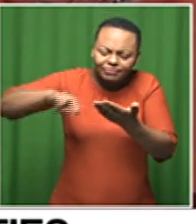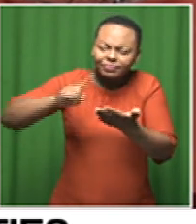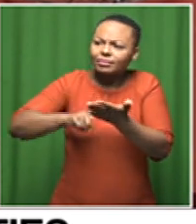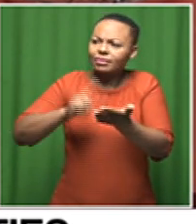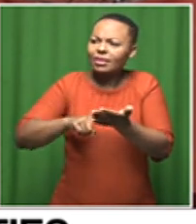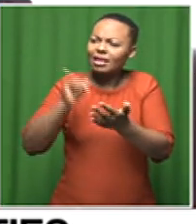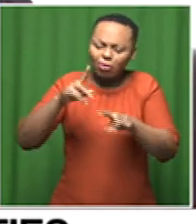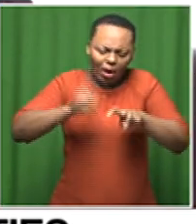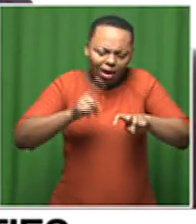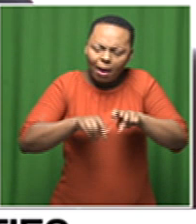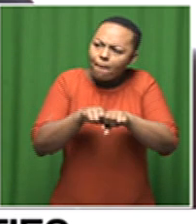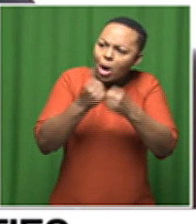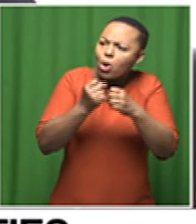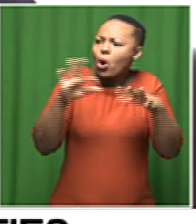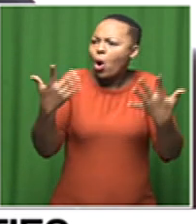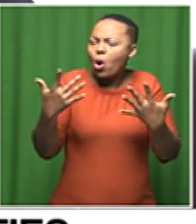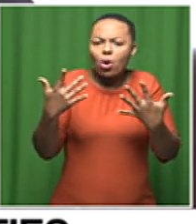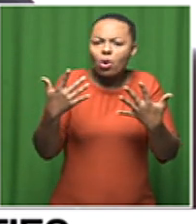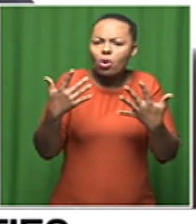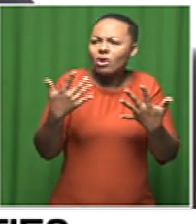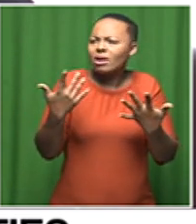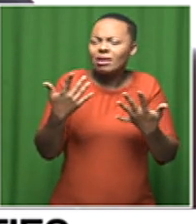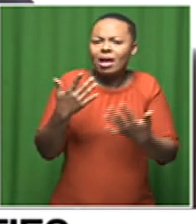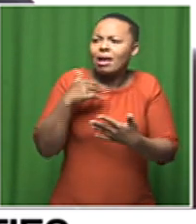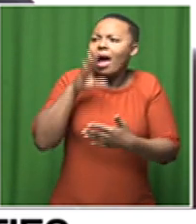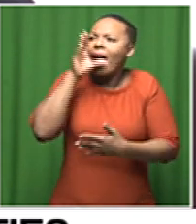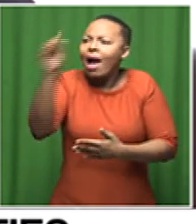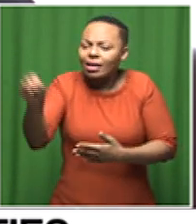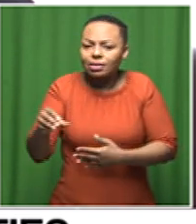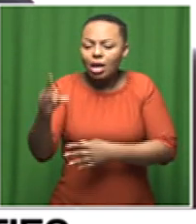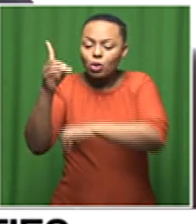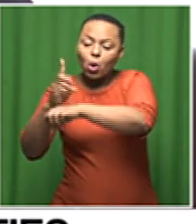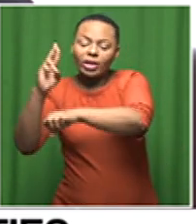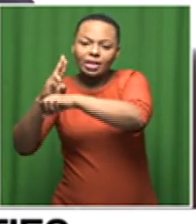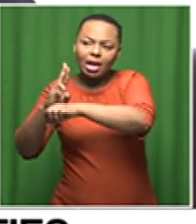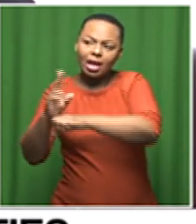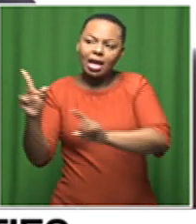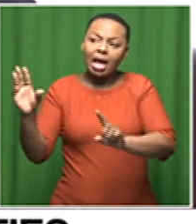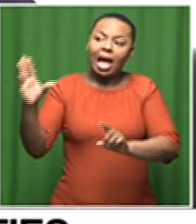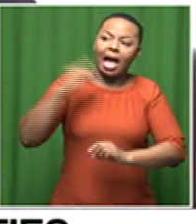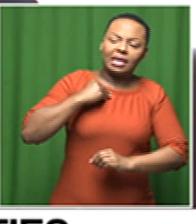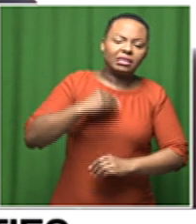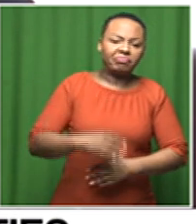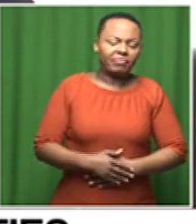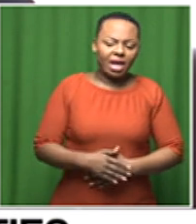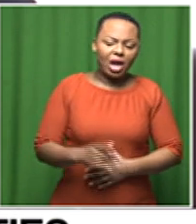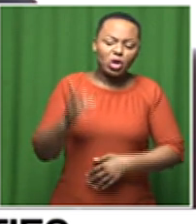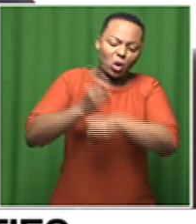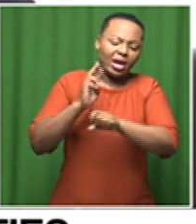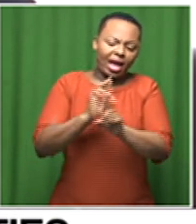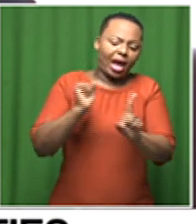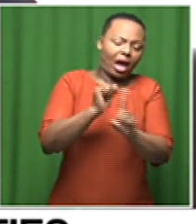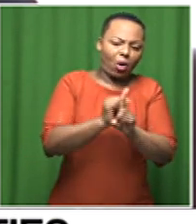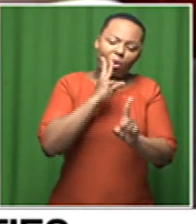or. I'm asking that. But he said, no, her doctor will come and tell me. He says,